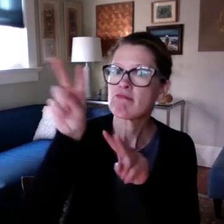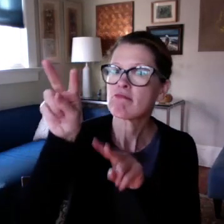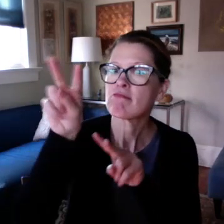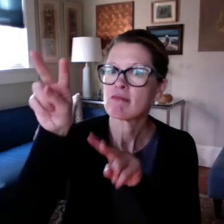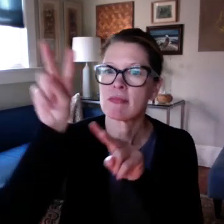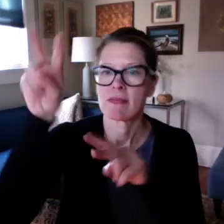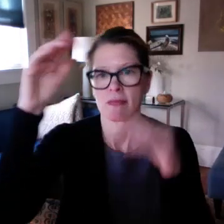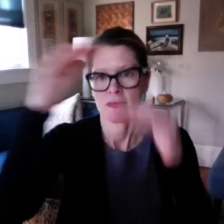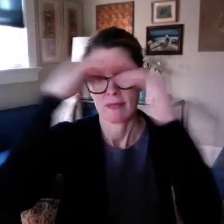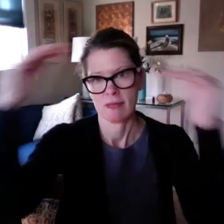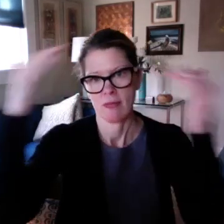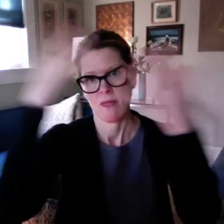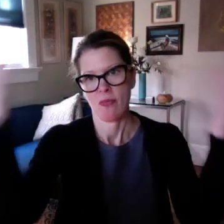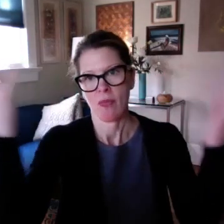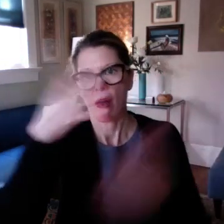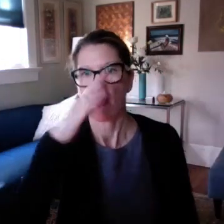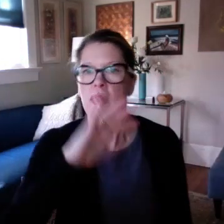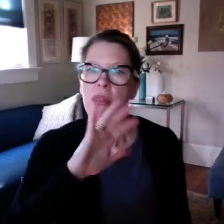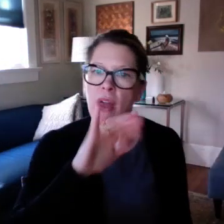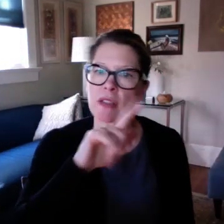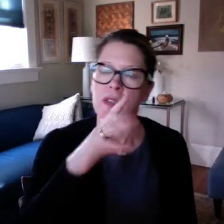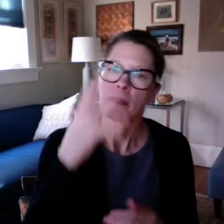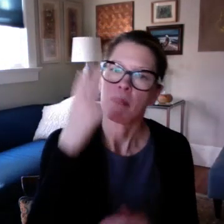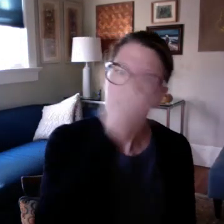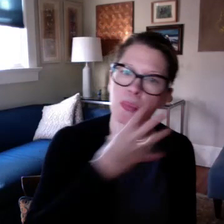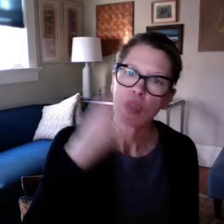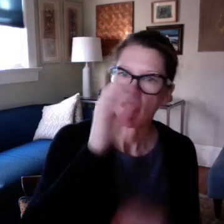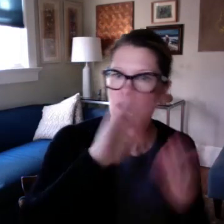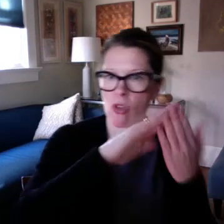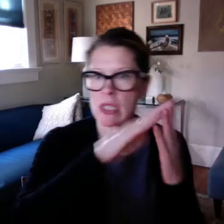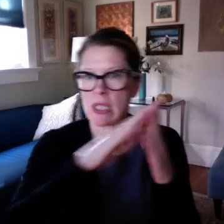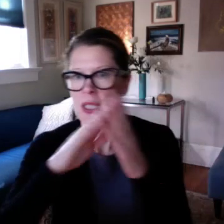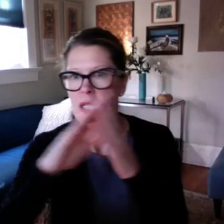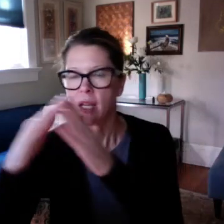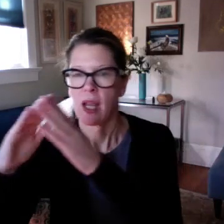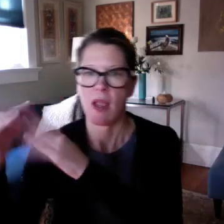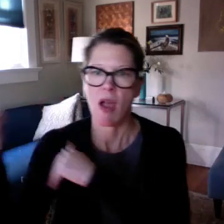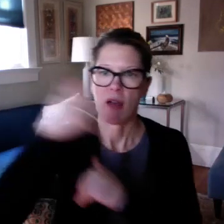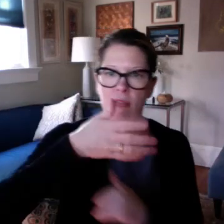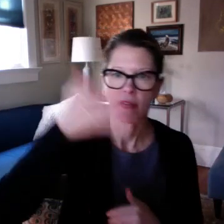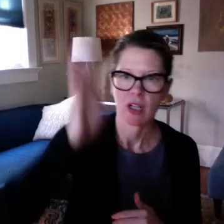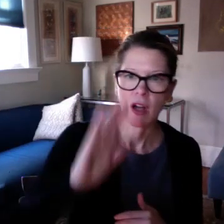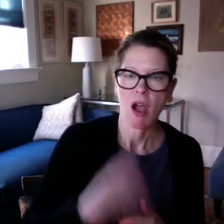Zion, the beautiful city of God.